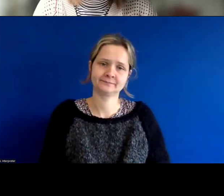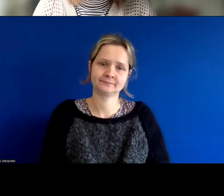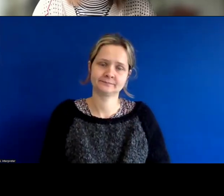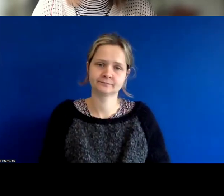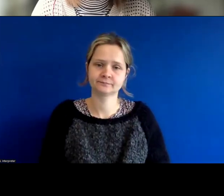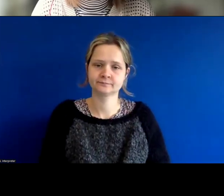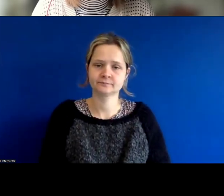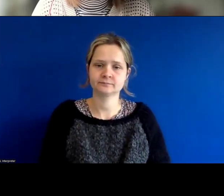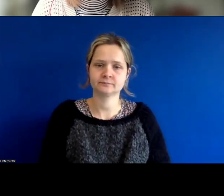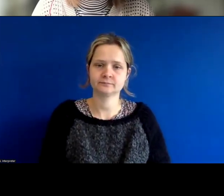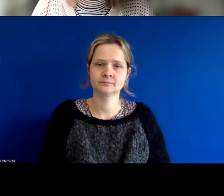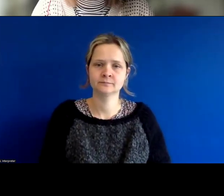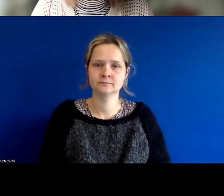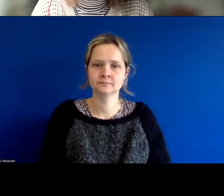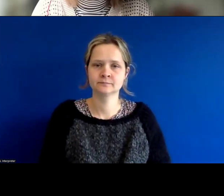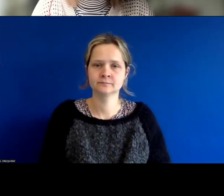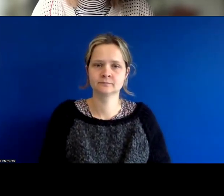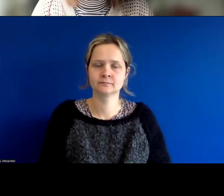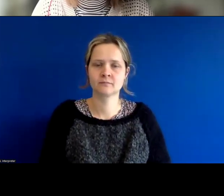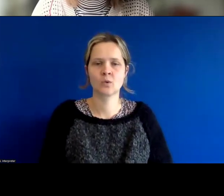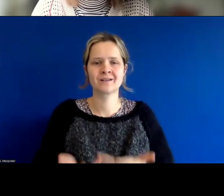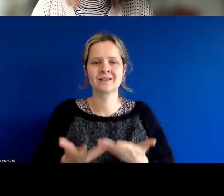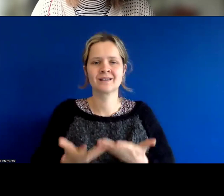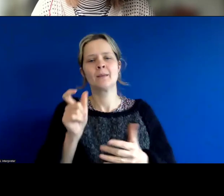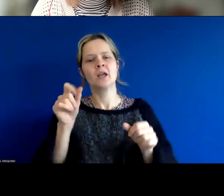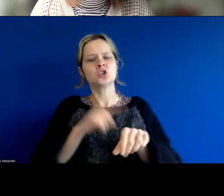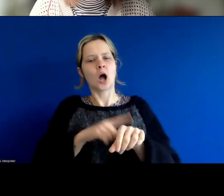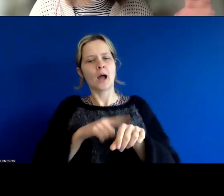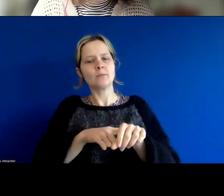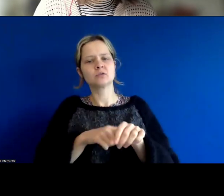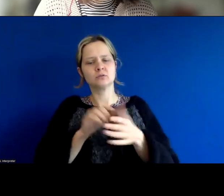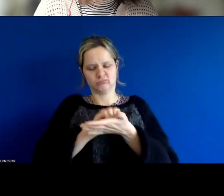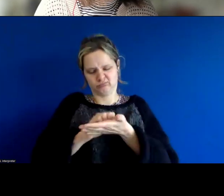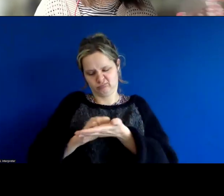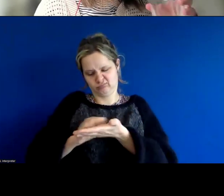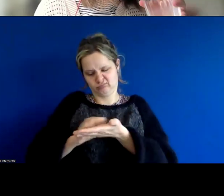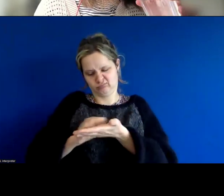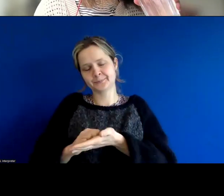And as I allow time for you to jot something down,